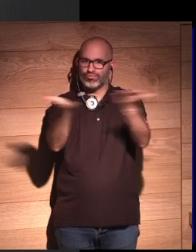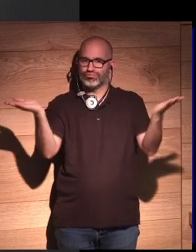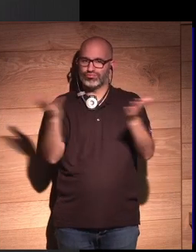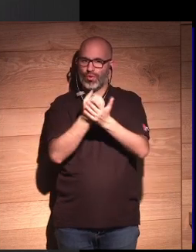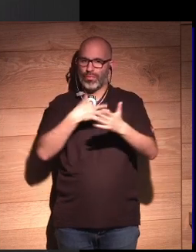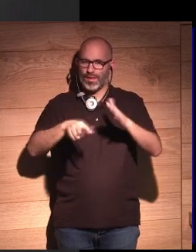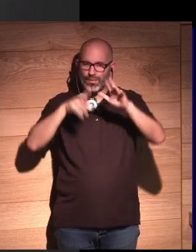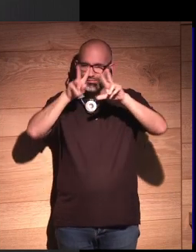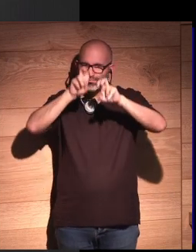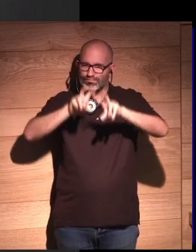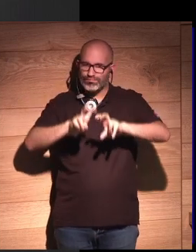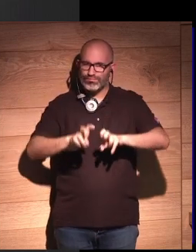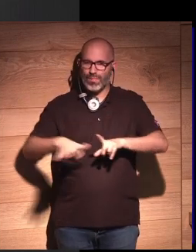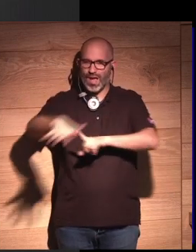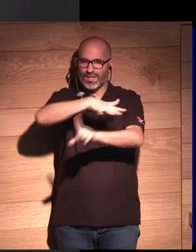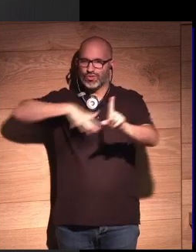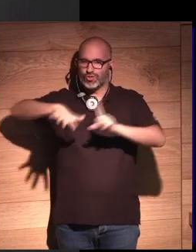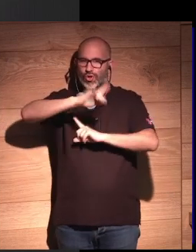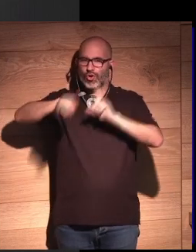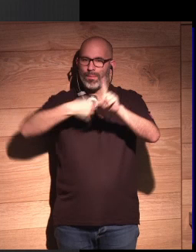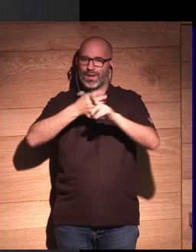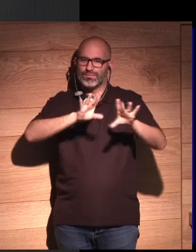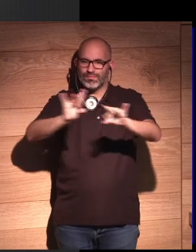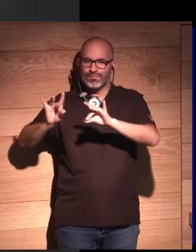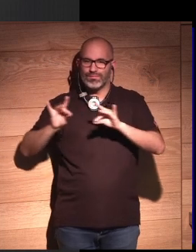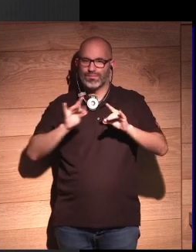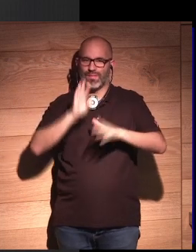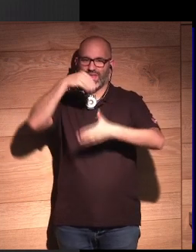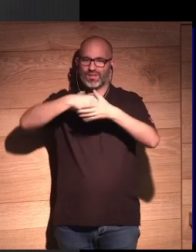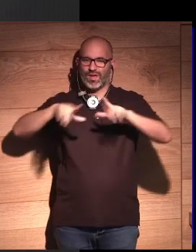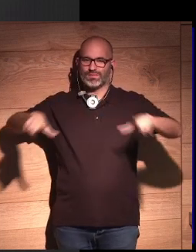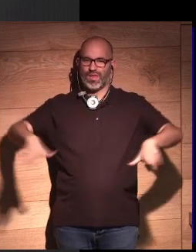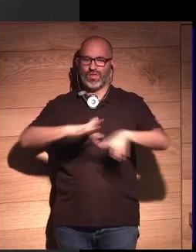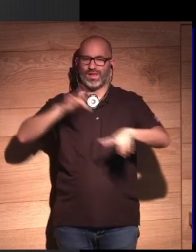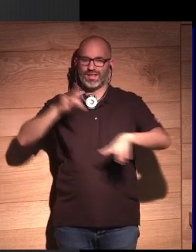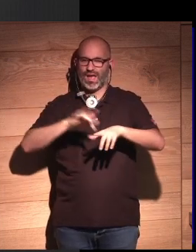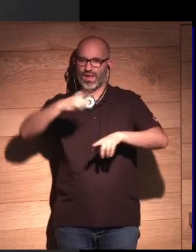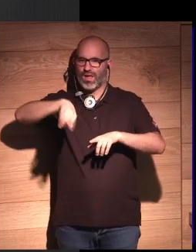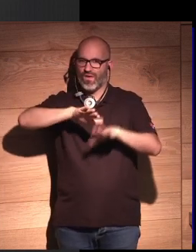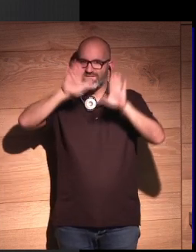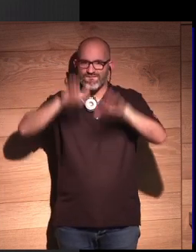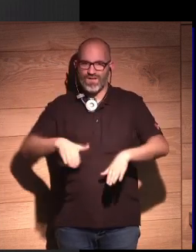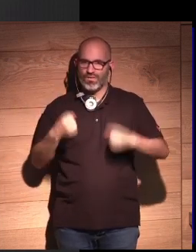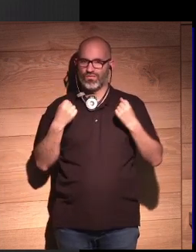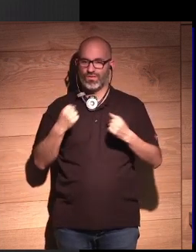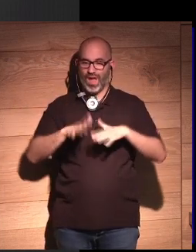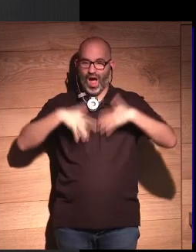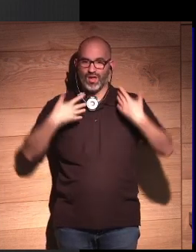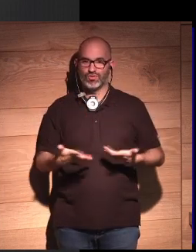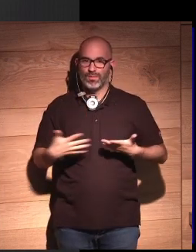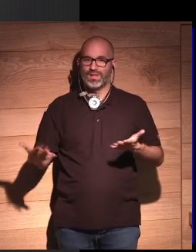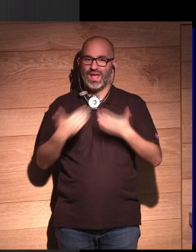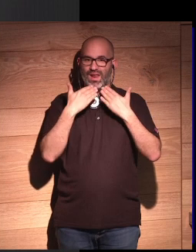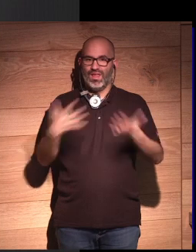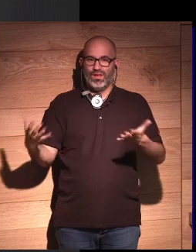other inside the digital space. And they did it with incredible fidelity. Even now, with all of the technology that's out